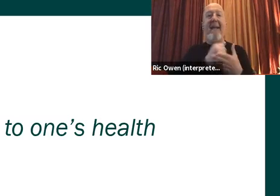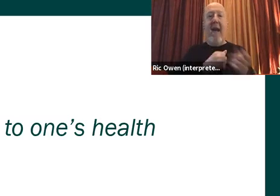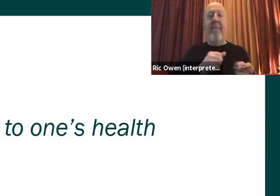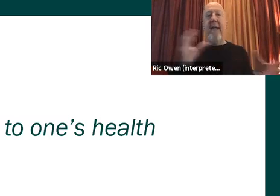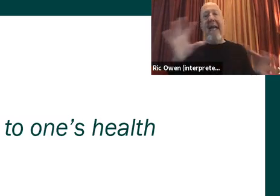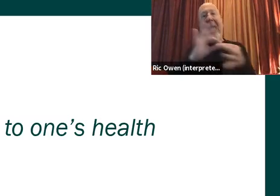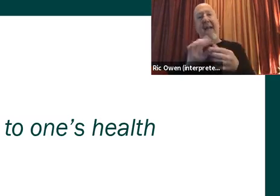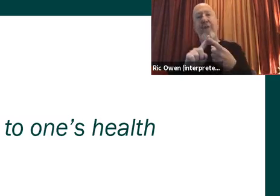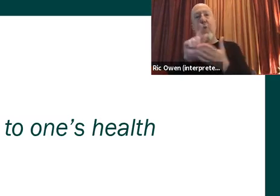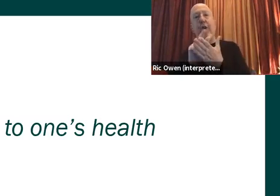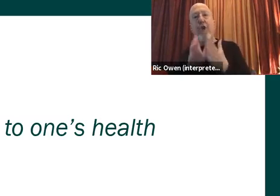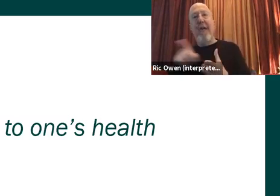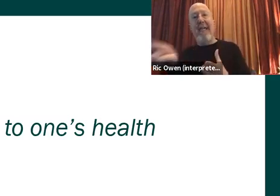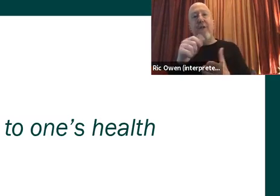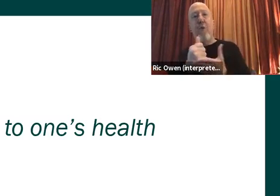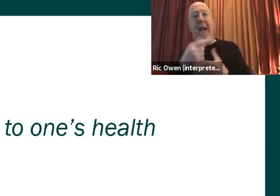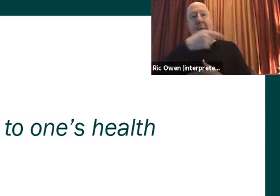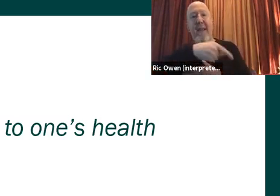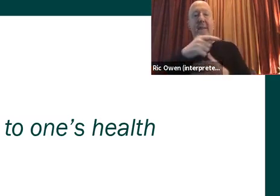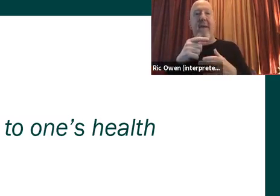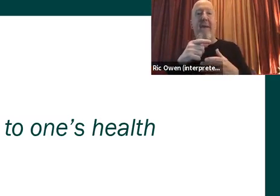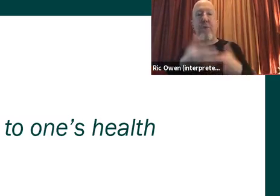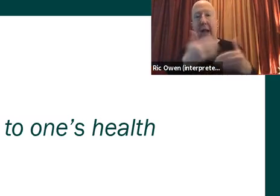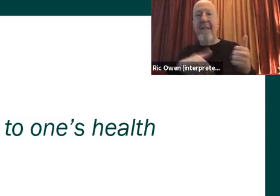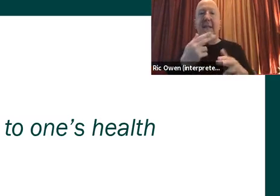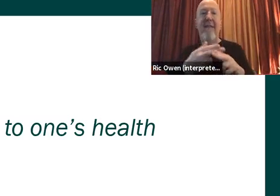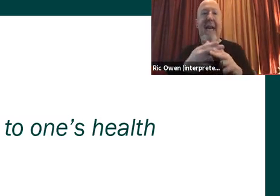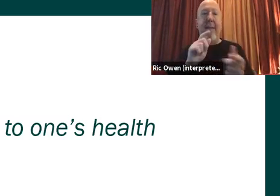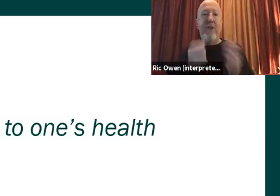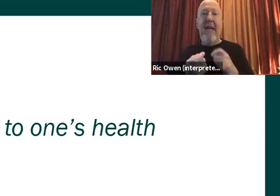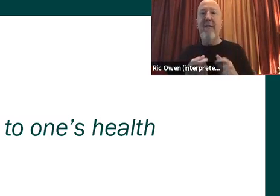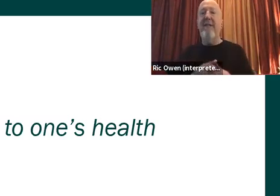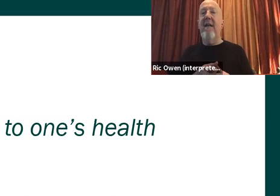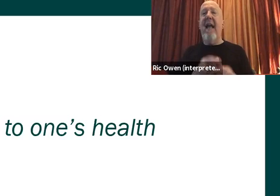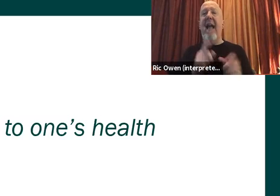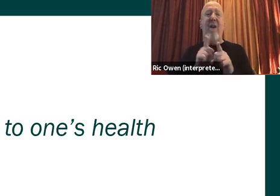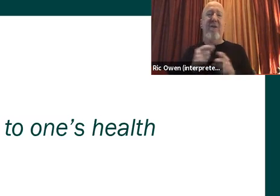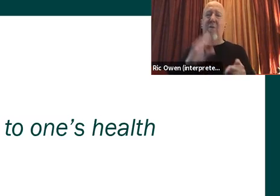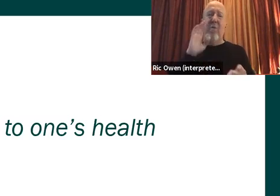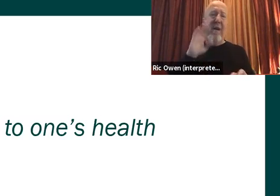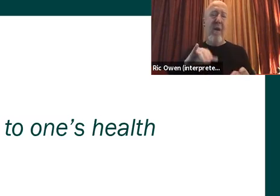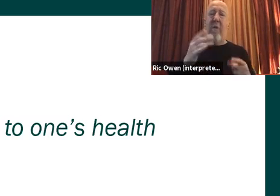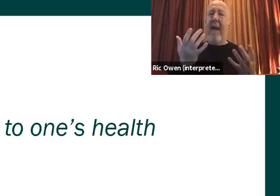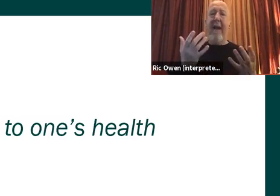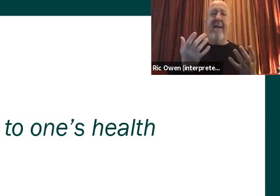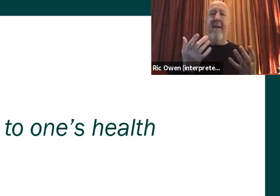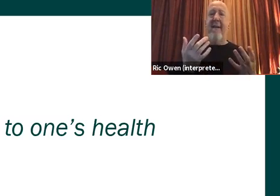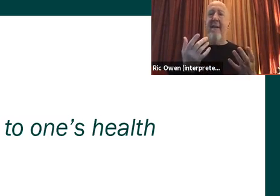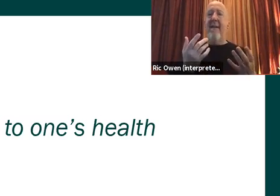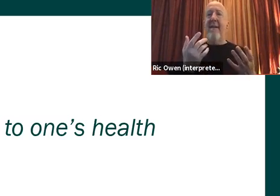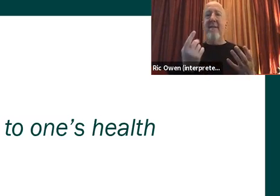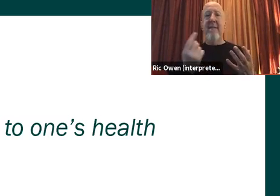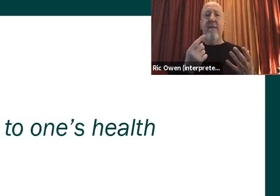name changes, and so we address that as well. And of course, we know that having a person meet their basic needs